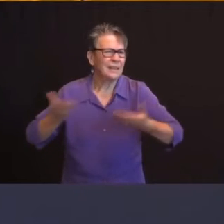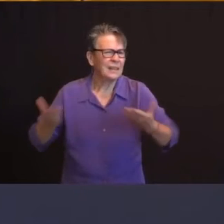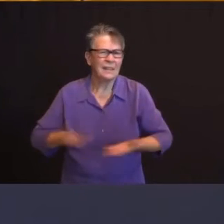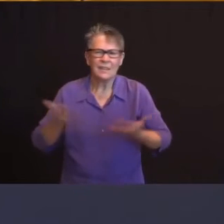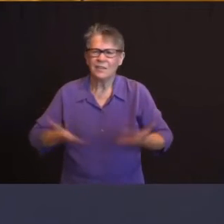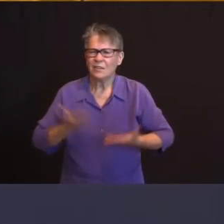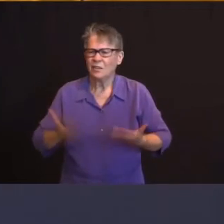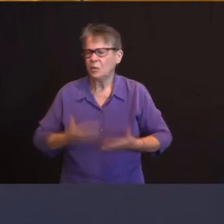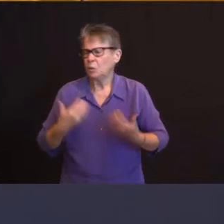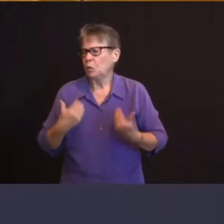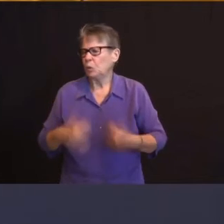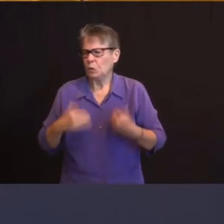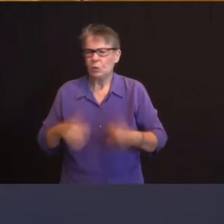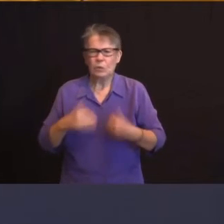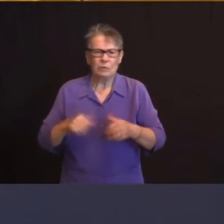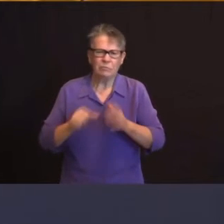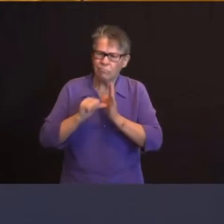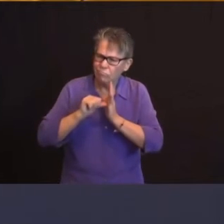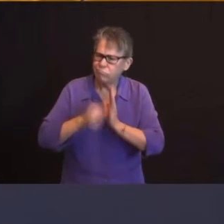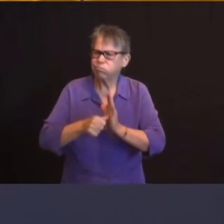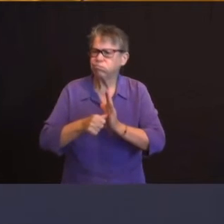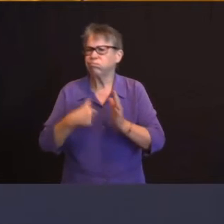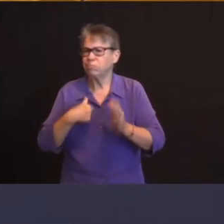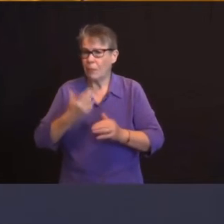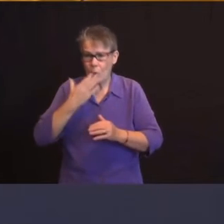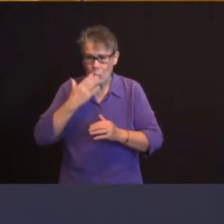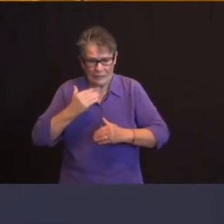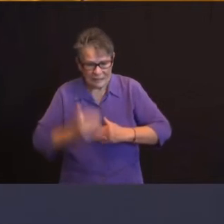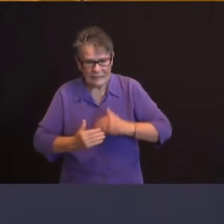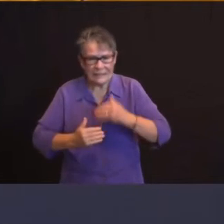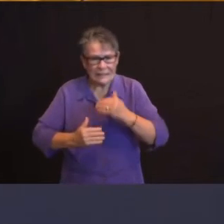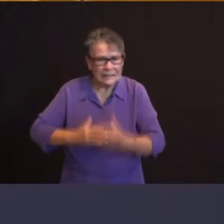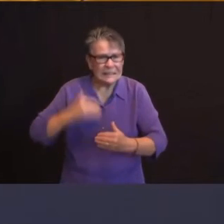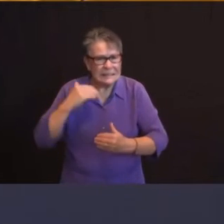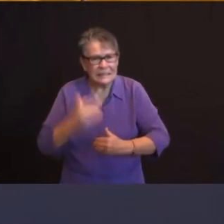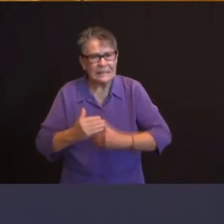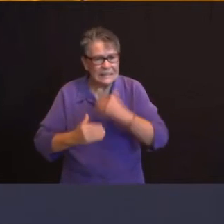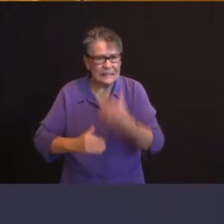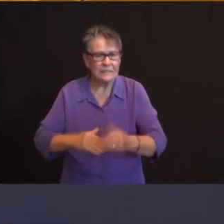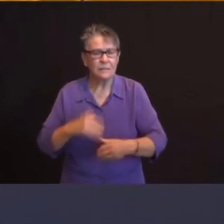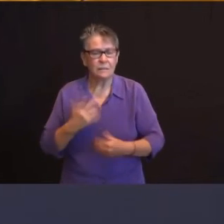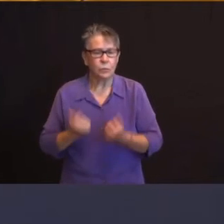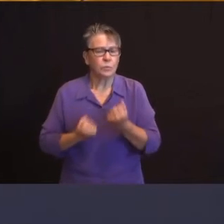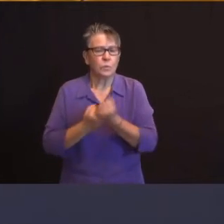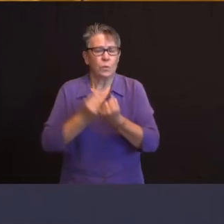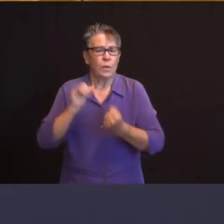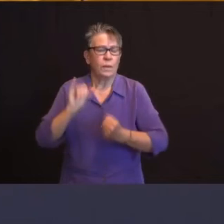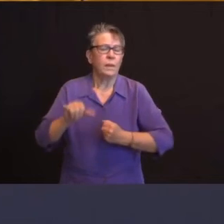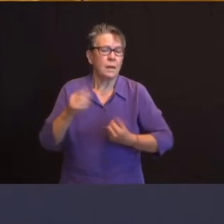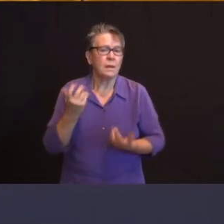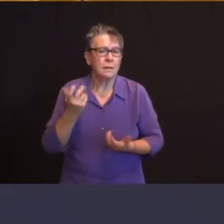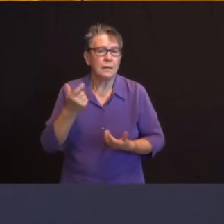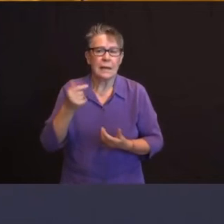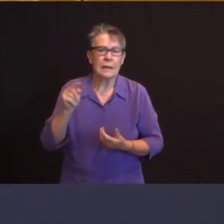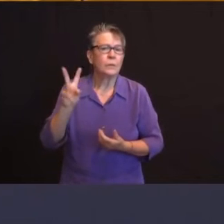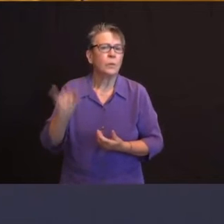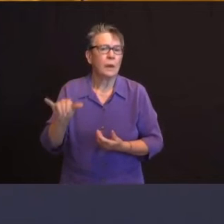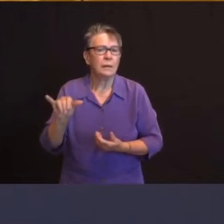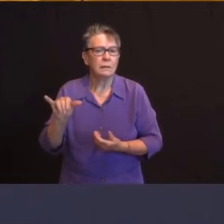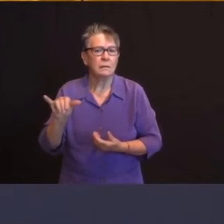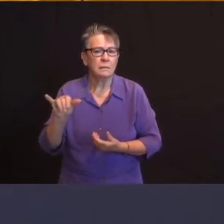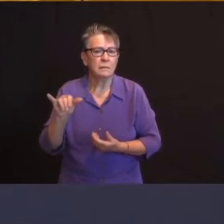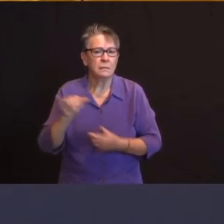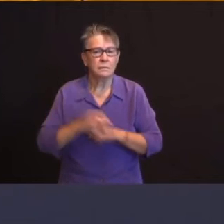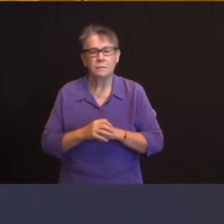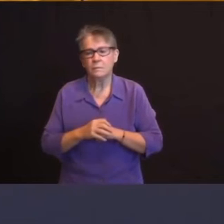good progress. I'm looking at you, Dante. We're going to move over here. We've been able to get good